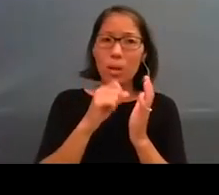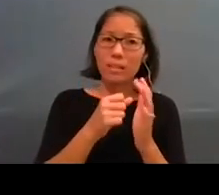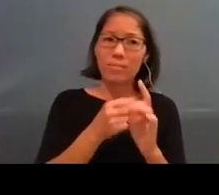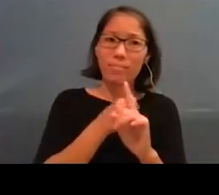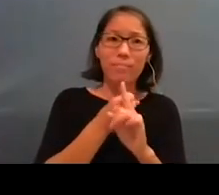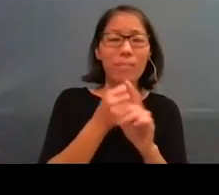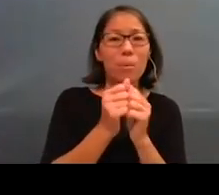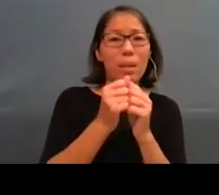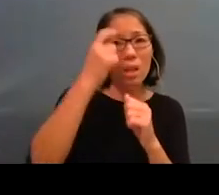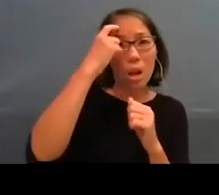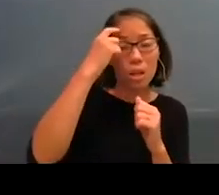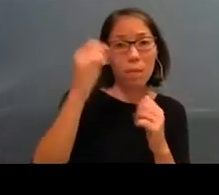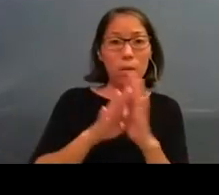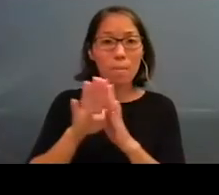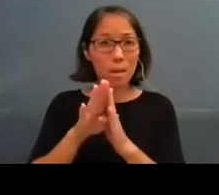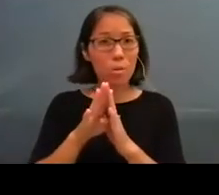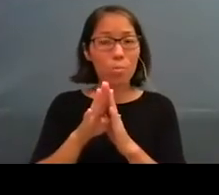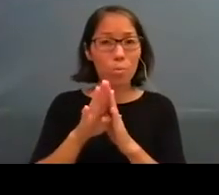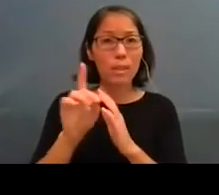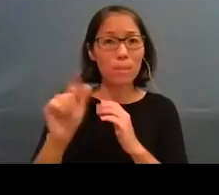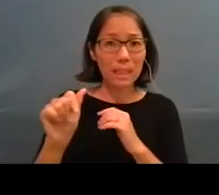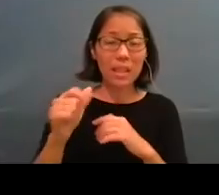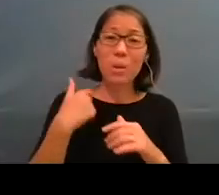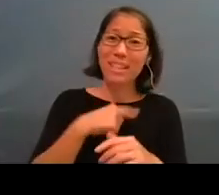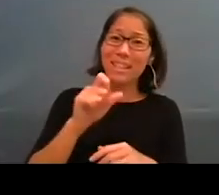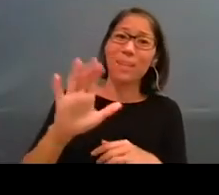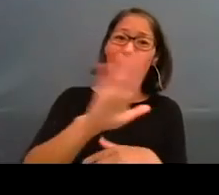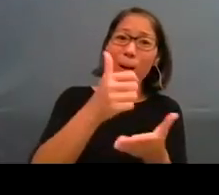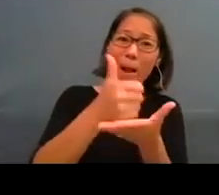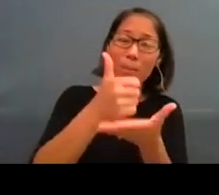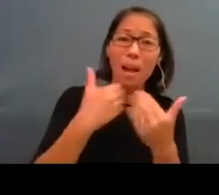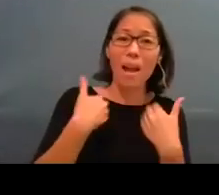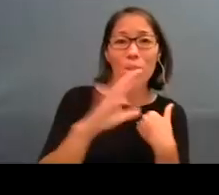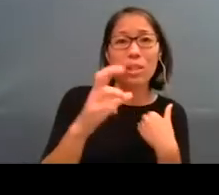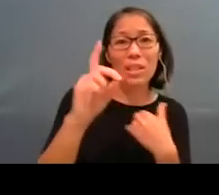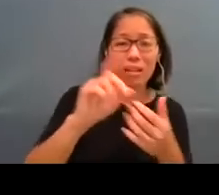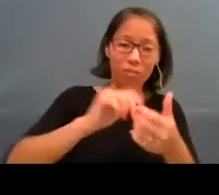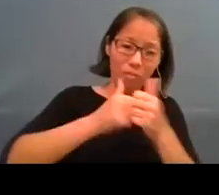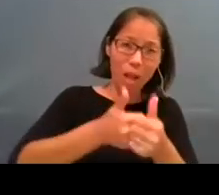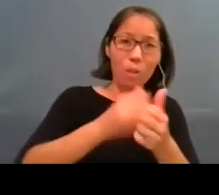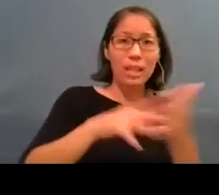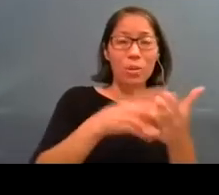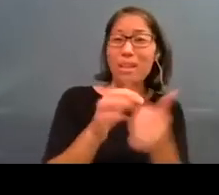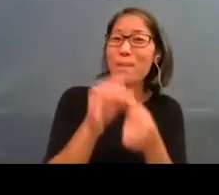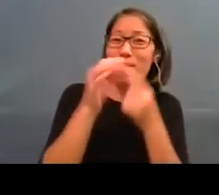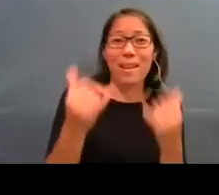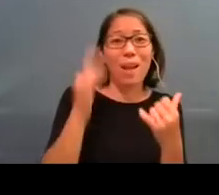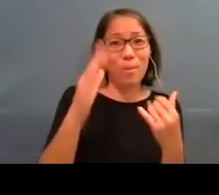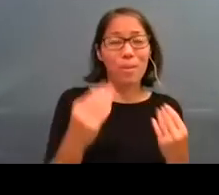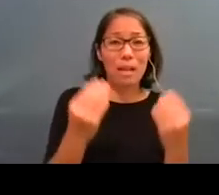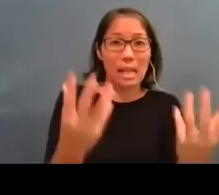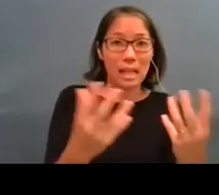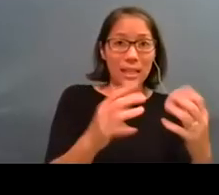disability. We will need your help, as we did in the spring, to have your child follow a schedule, especially now that we're going to be providing these